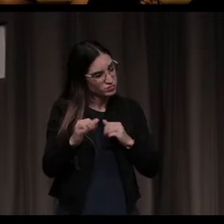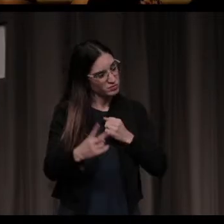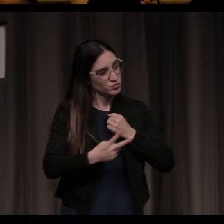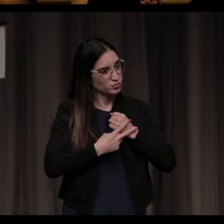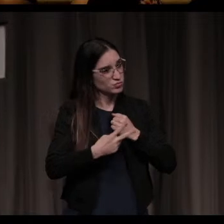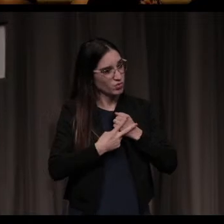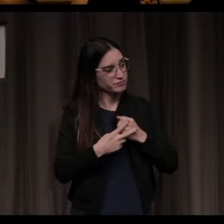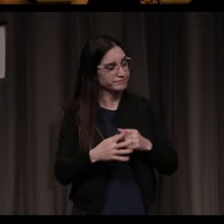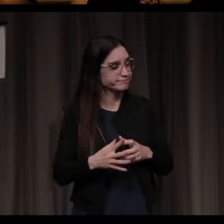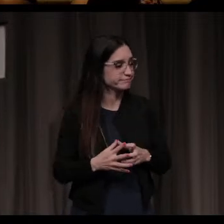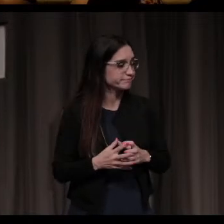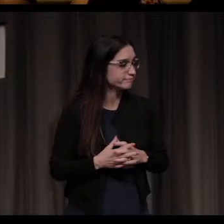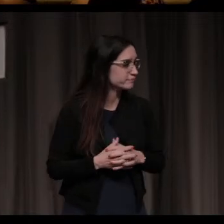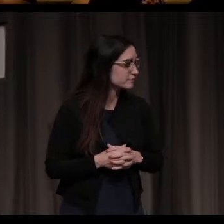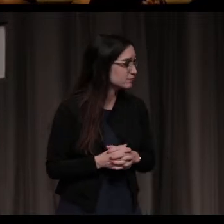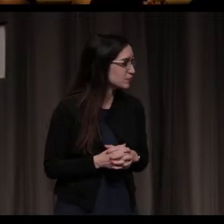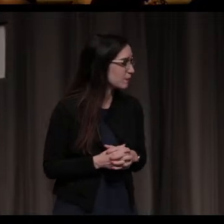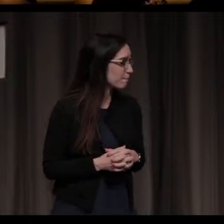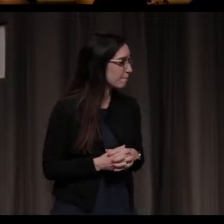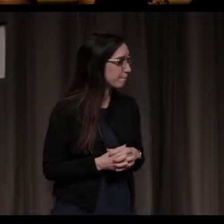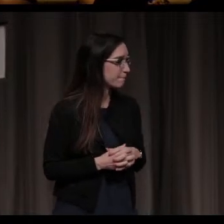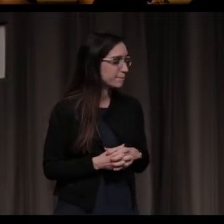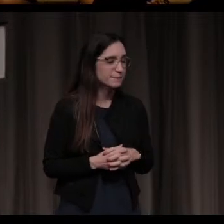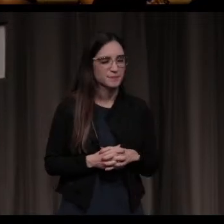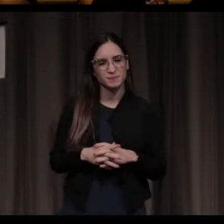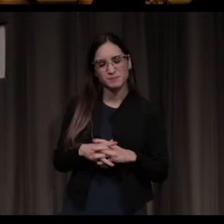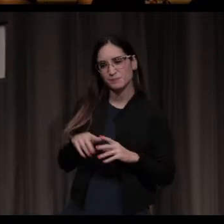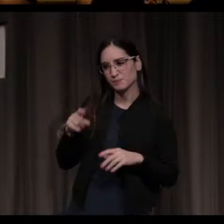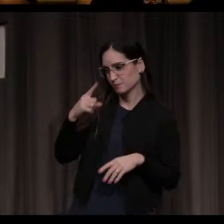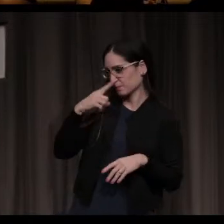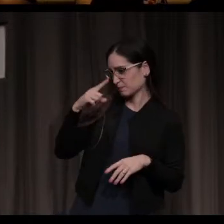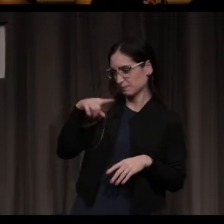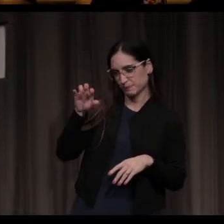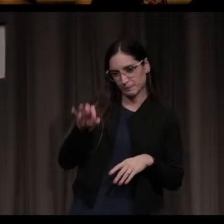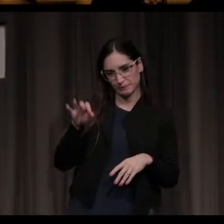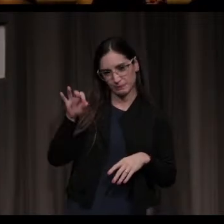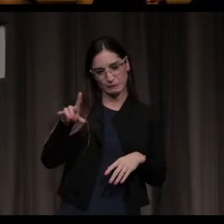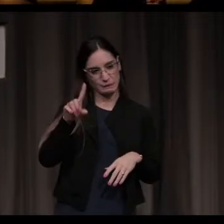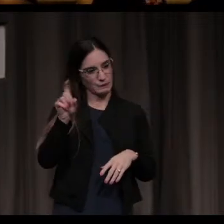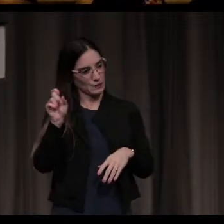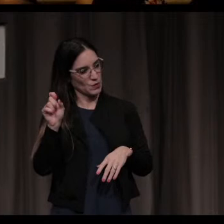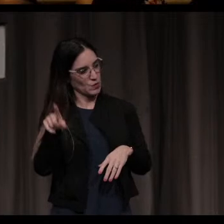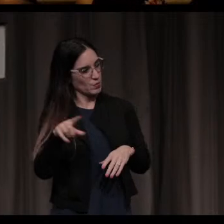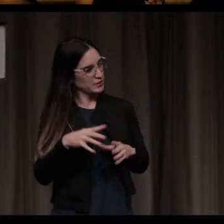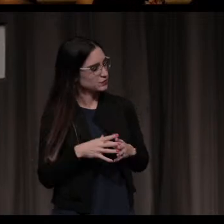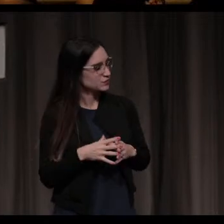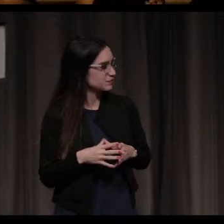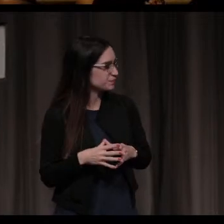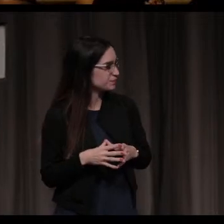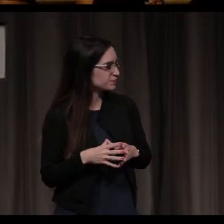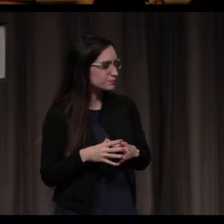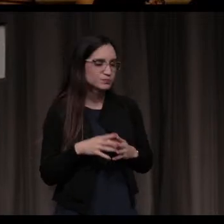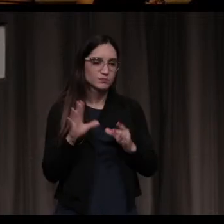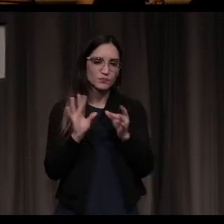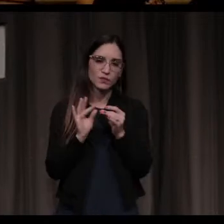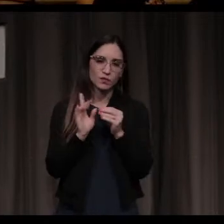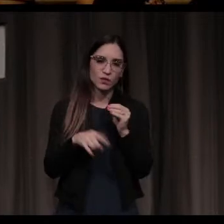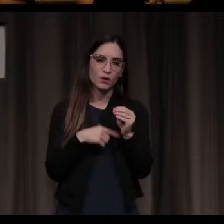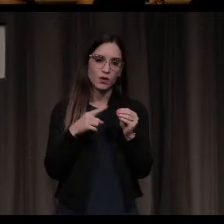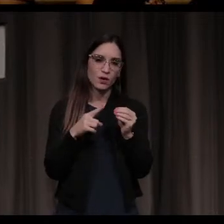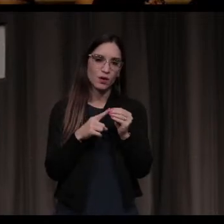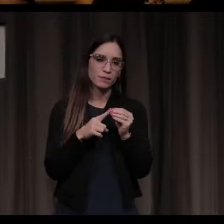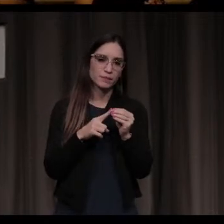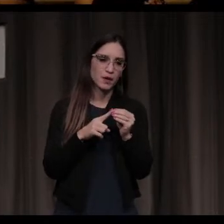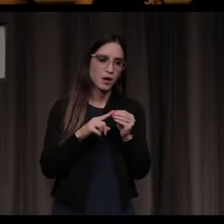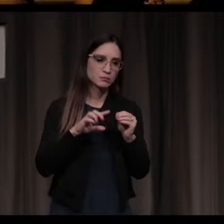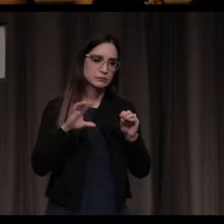Anyone else? Khadijah, I have a question for you that, you know, just to piggyback on what Dante said about the